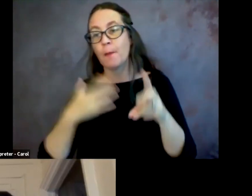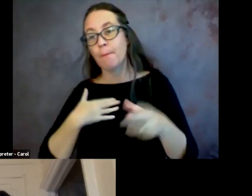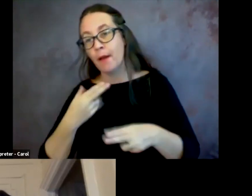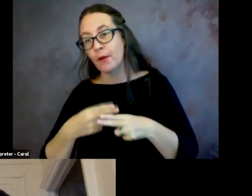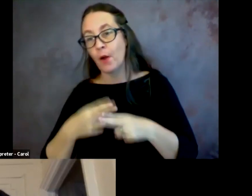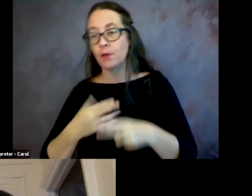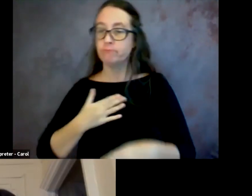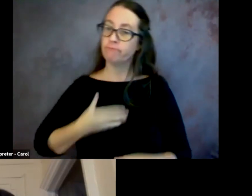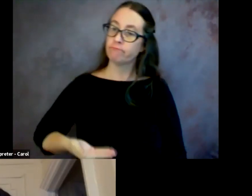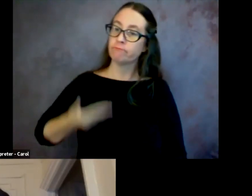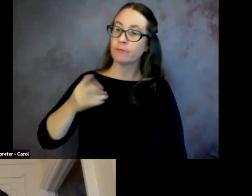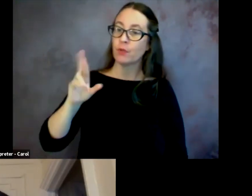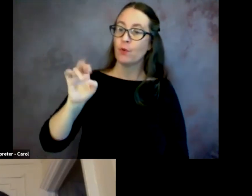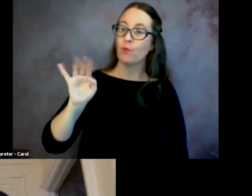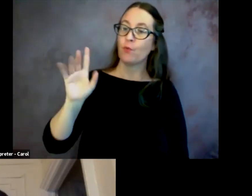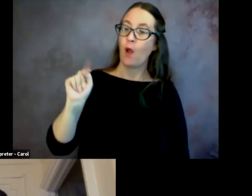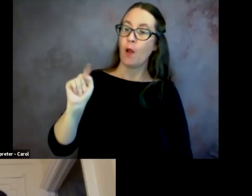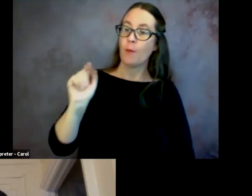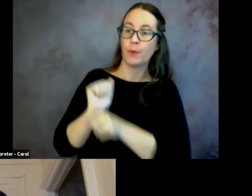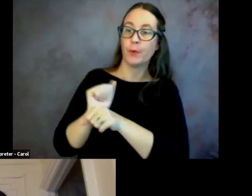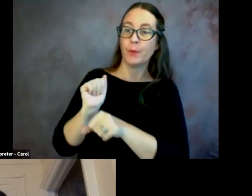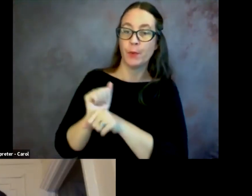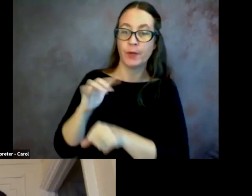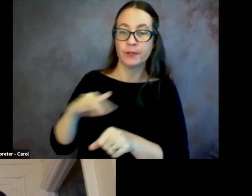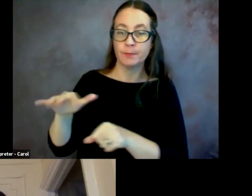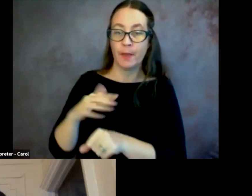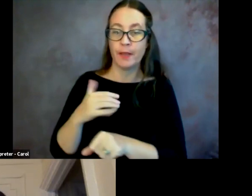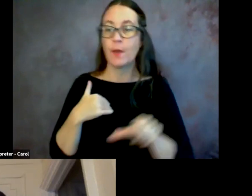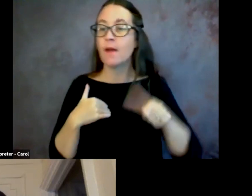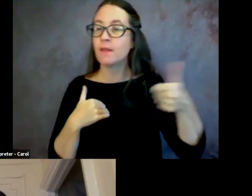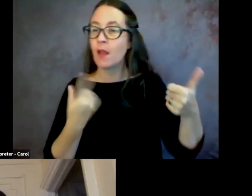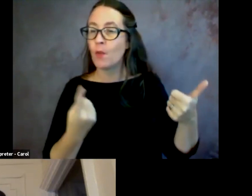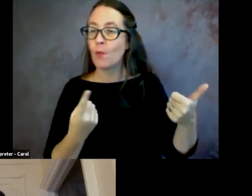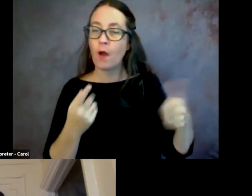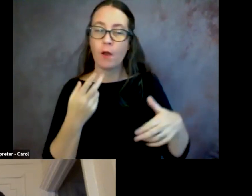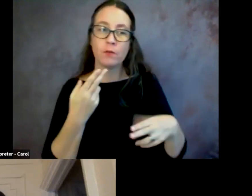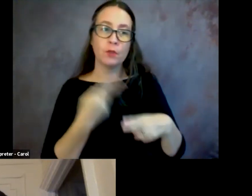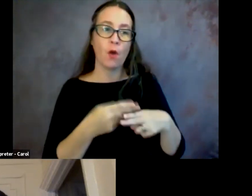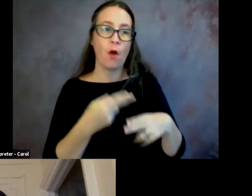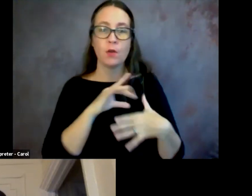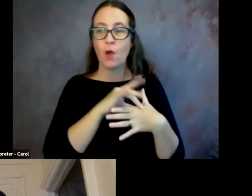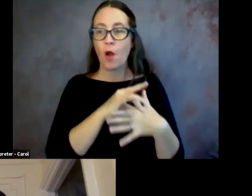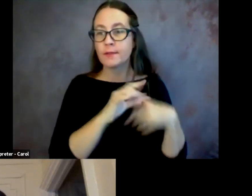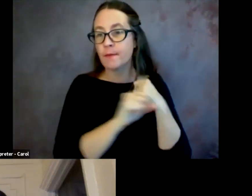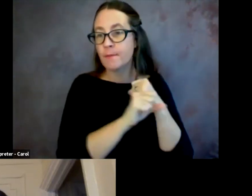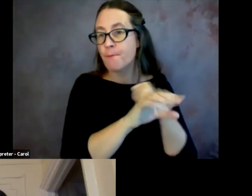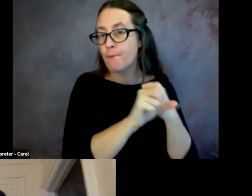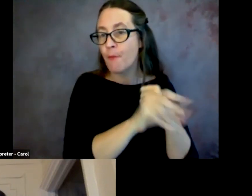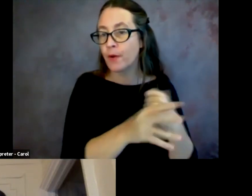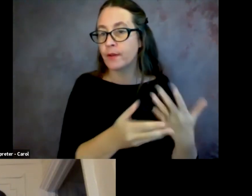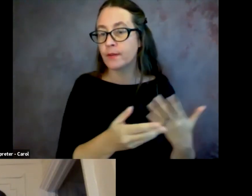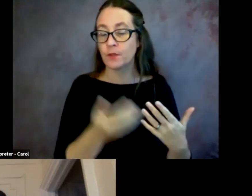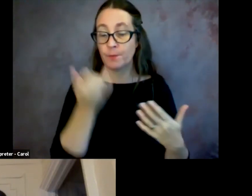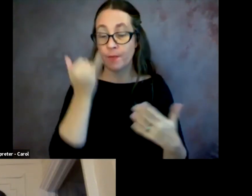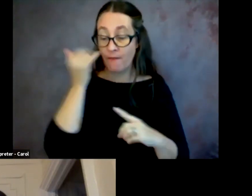but we have another one that we use as a team called Content Marketing. So if you invite somebody to be a part of your workspace, you can